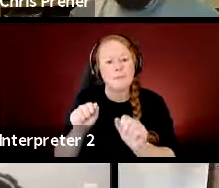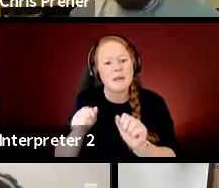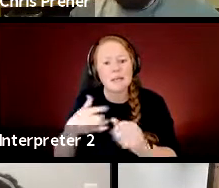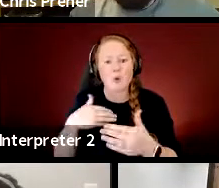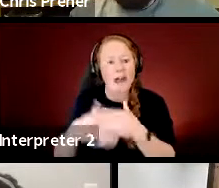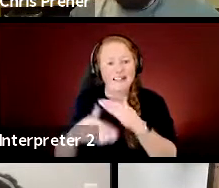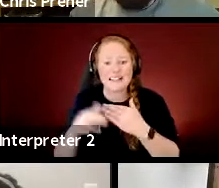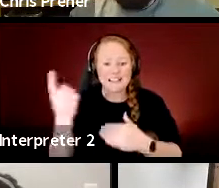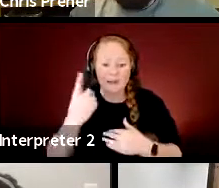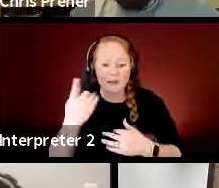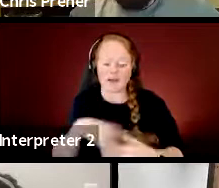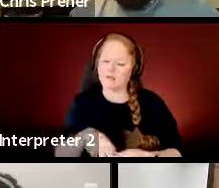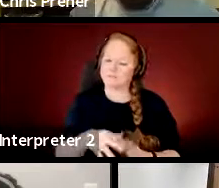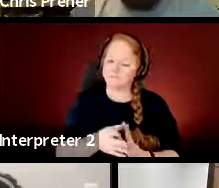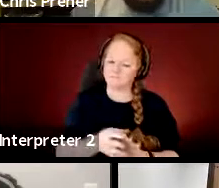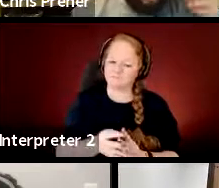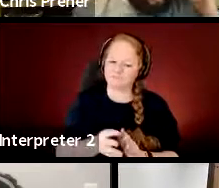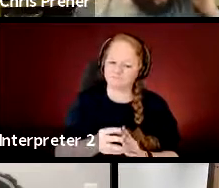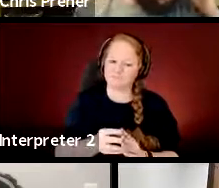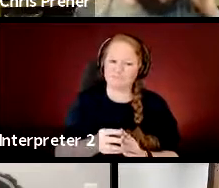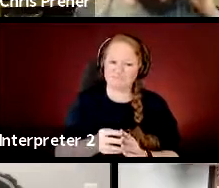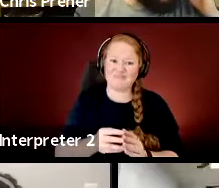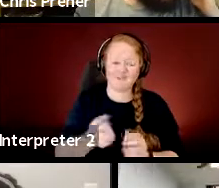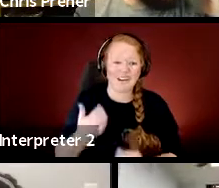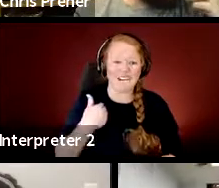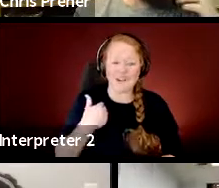something. We've had long uses